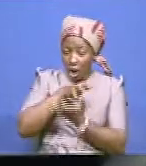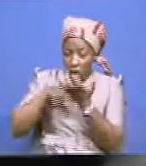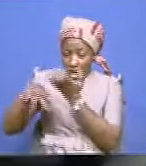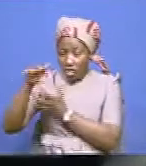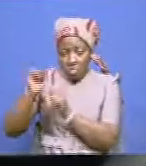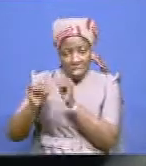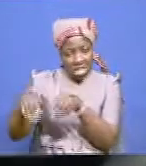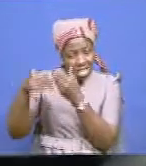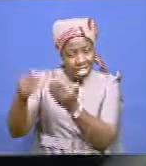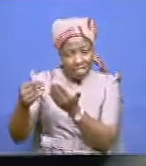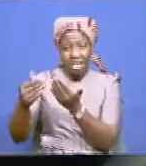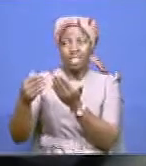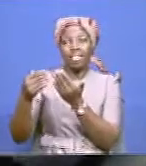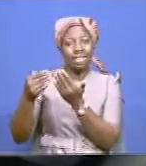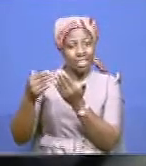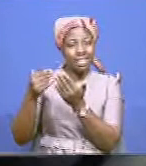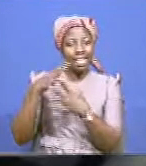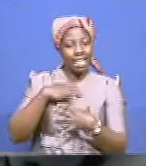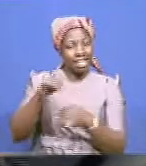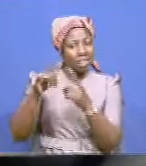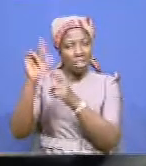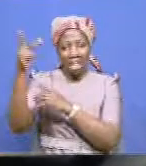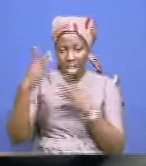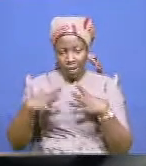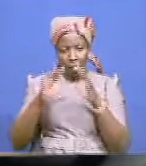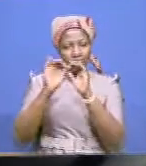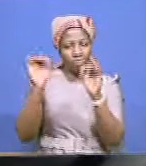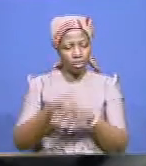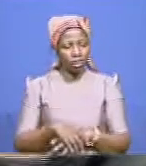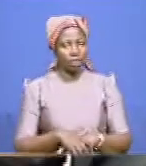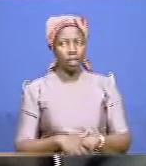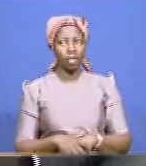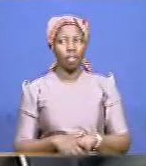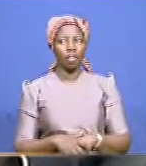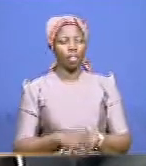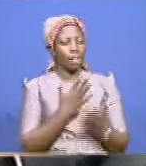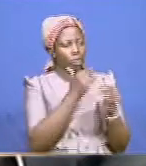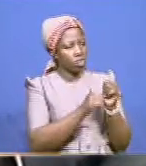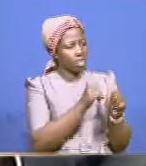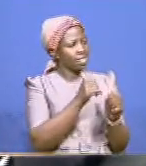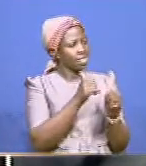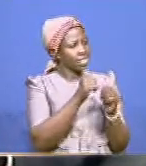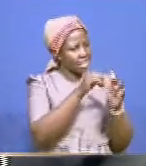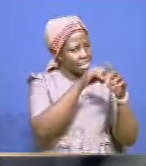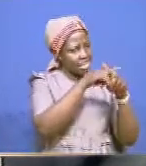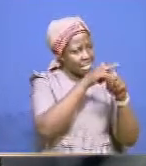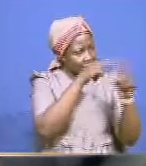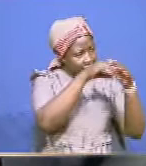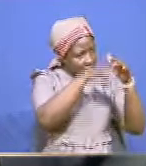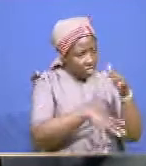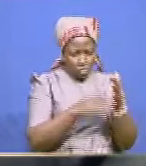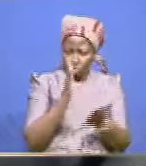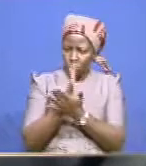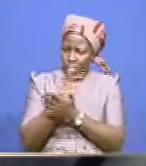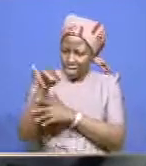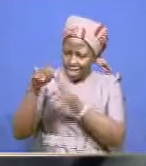giving precedence to the citizens of Kenya. Something that is pulling down devolution, right? Absolutely, it is pulling down, because how can you have county